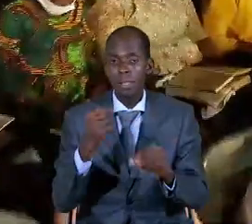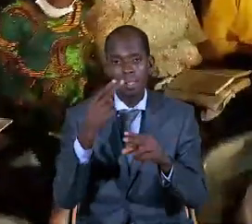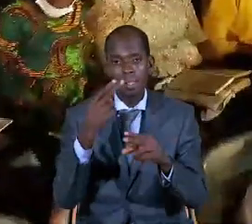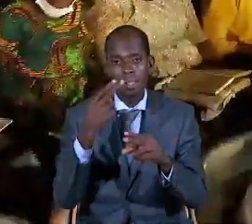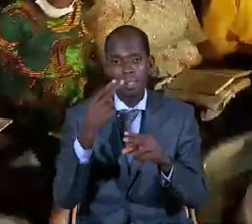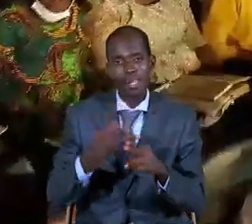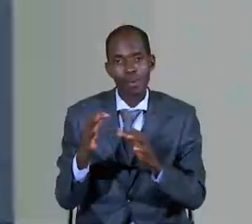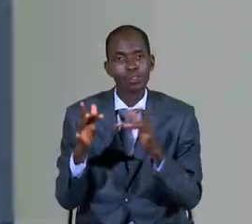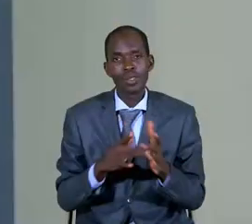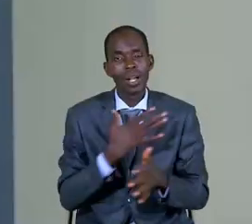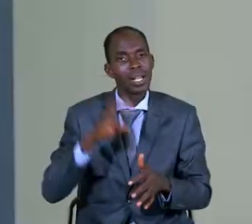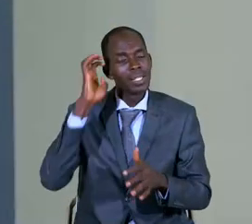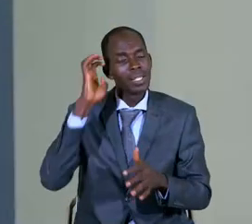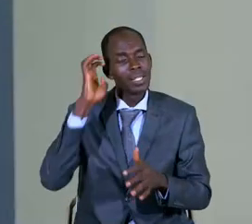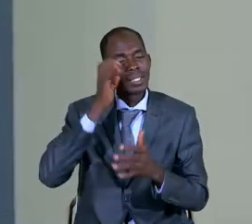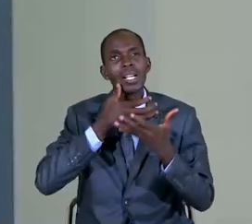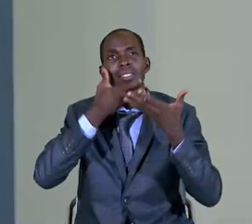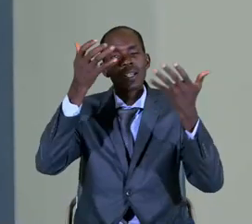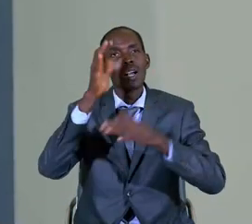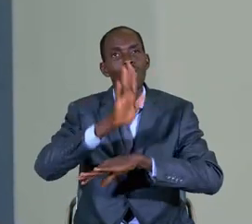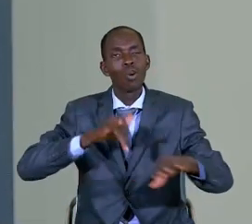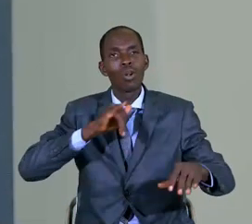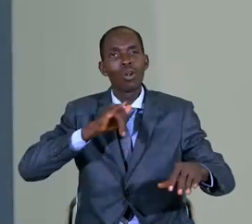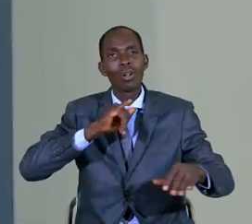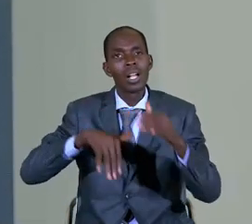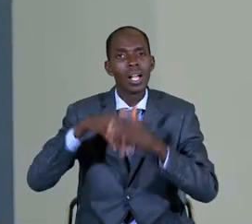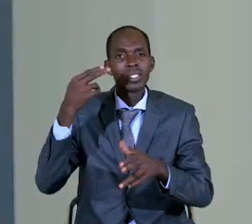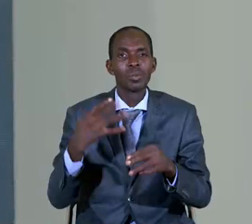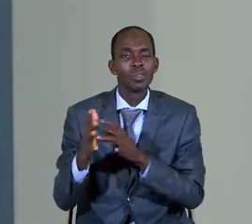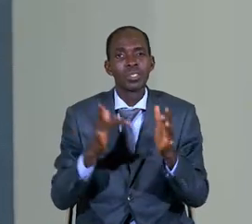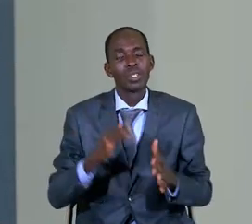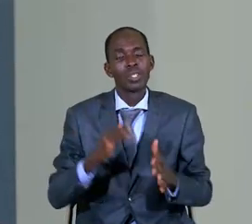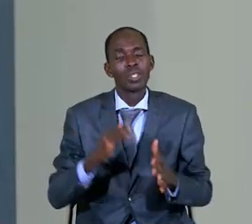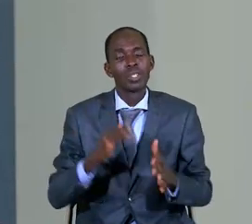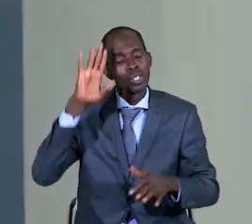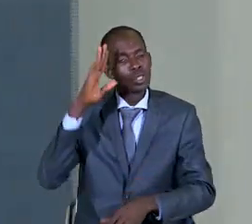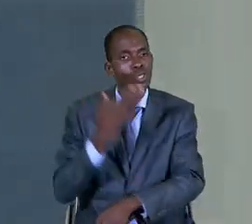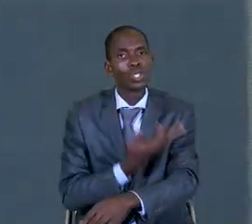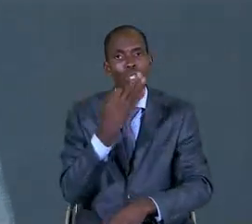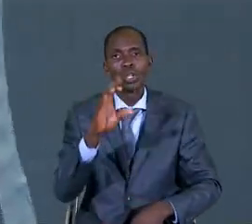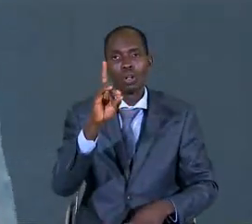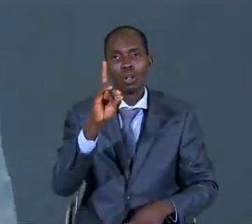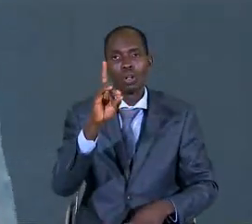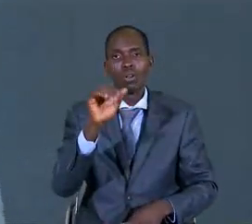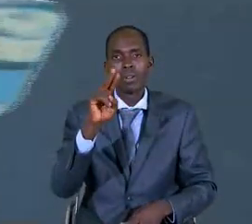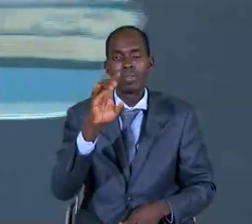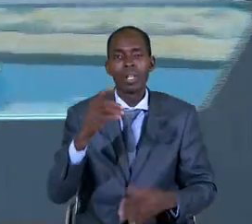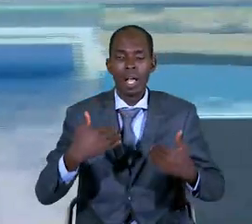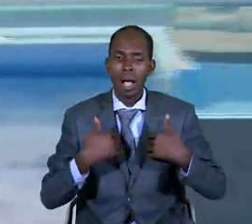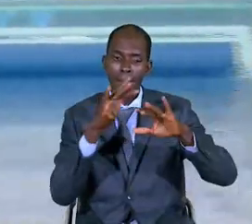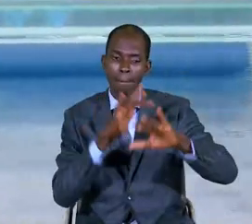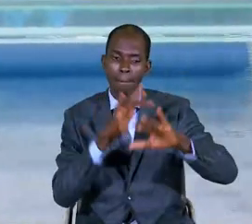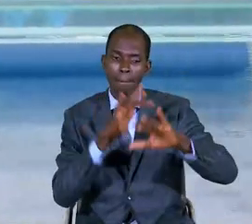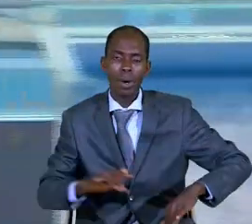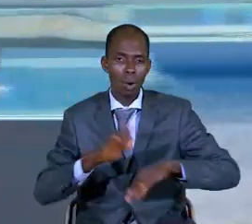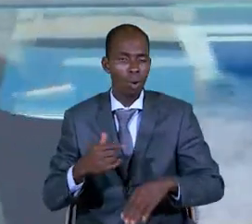so he cried out, Jesus, thou son of David, have mercy on me. I don't have any merit.